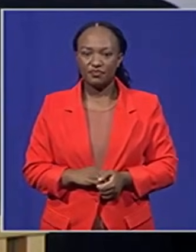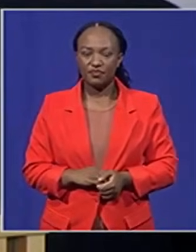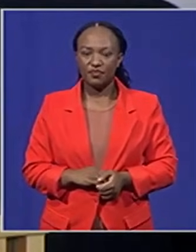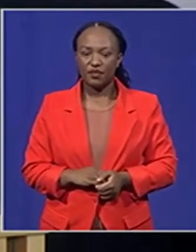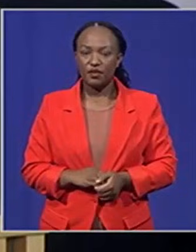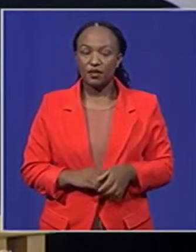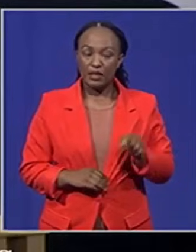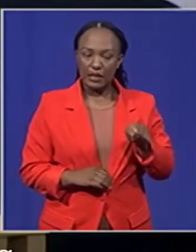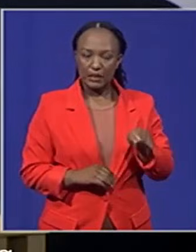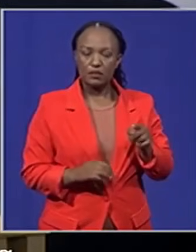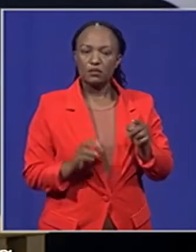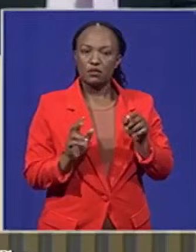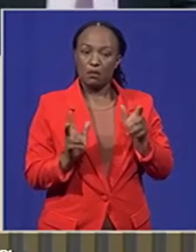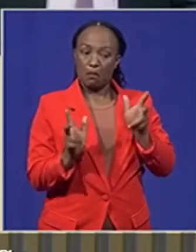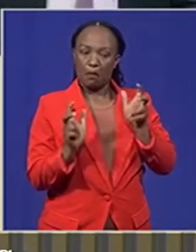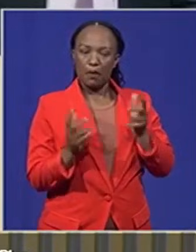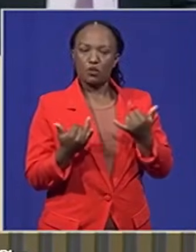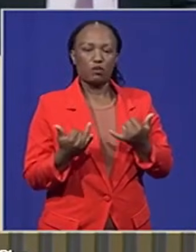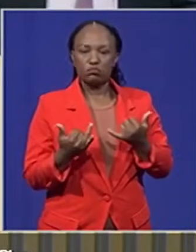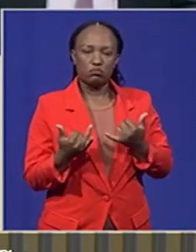The matter is postponed to